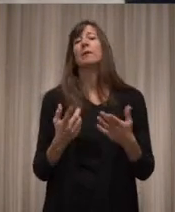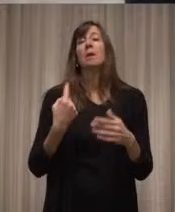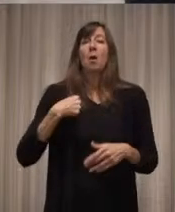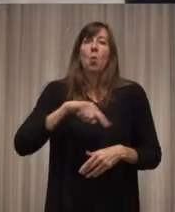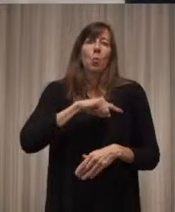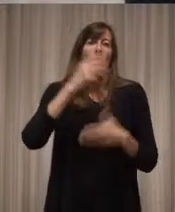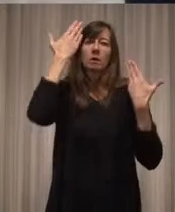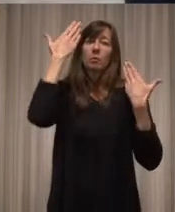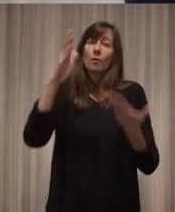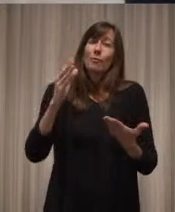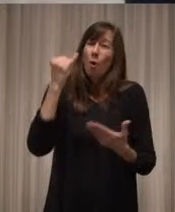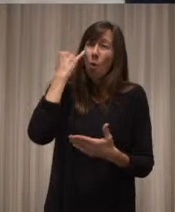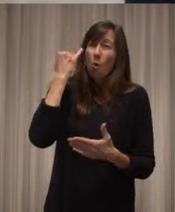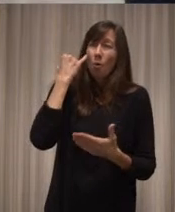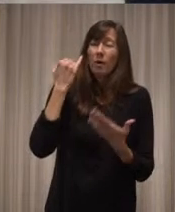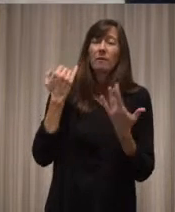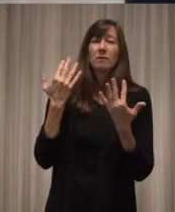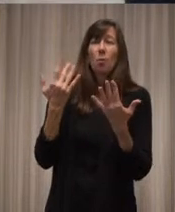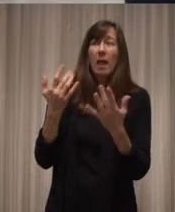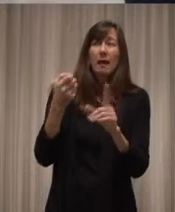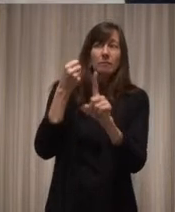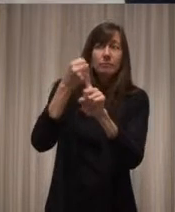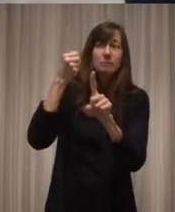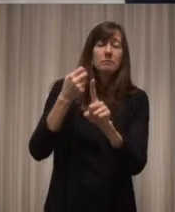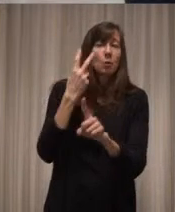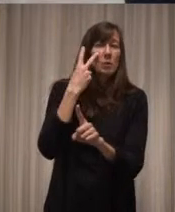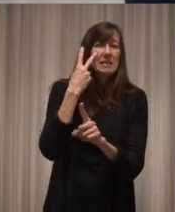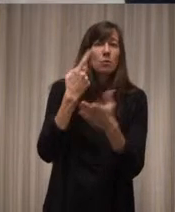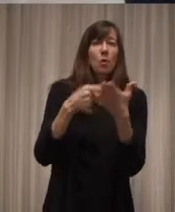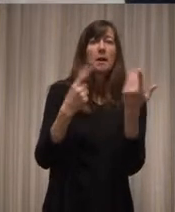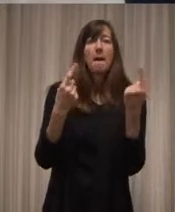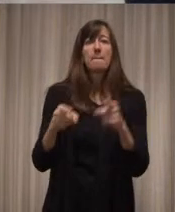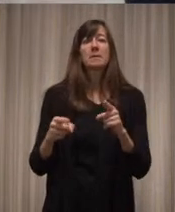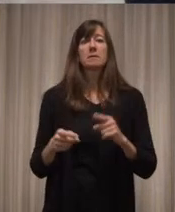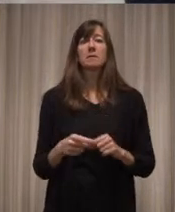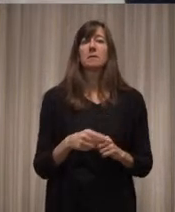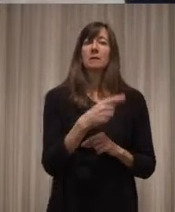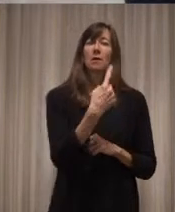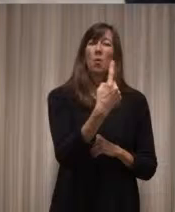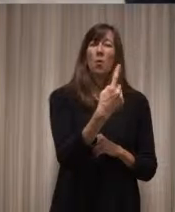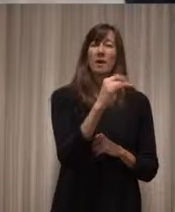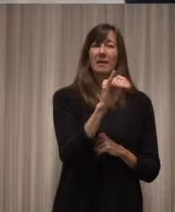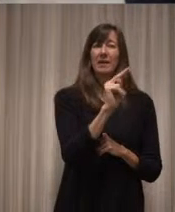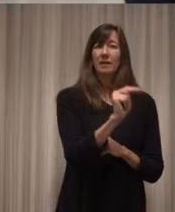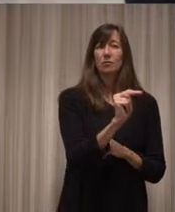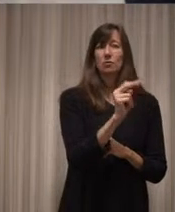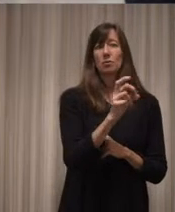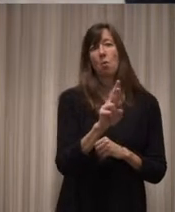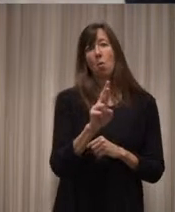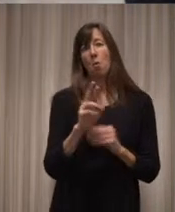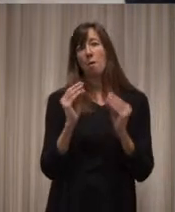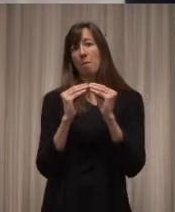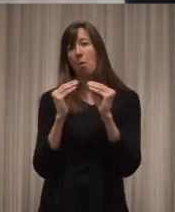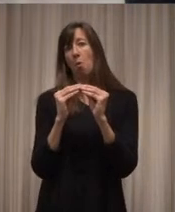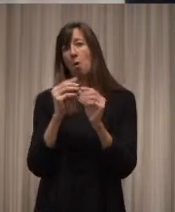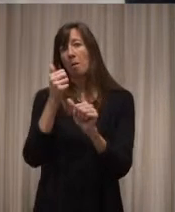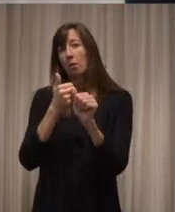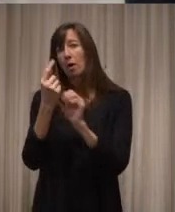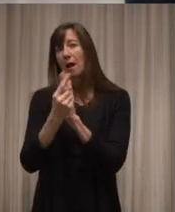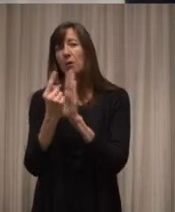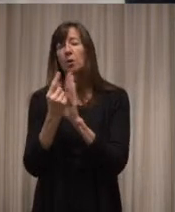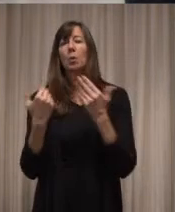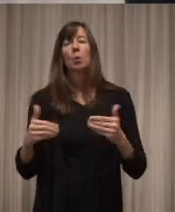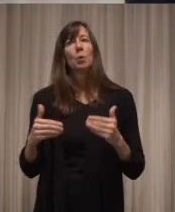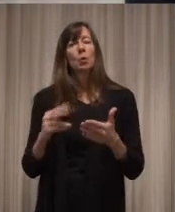much accumulation at up to a 1 inch per hour level or higher, it presents a very concerning risk for driving and being